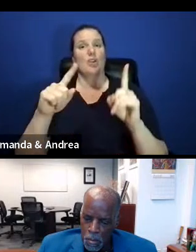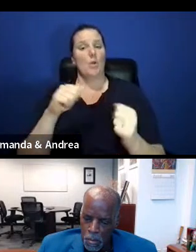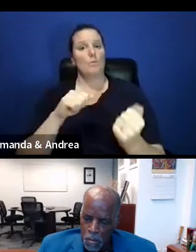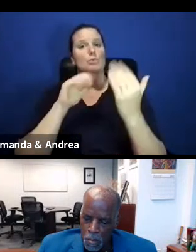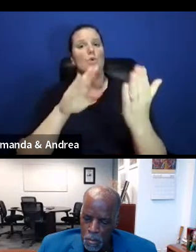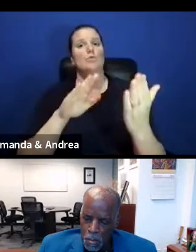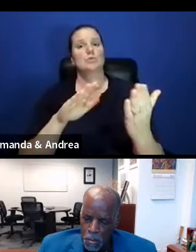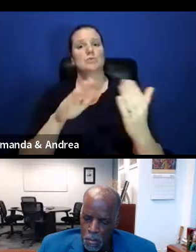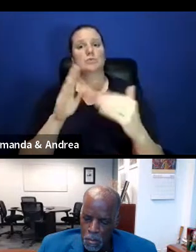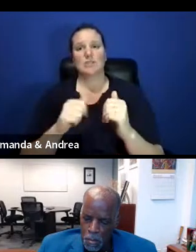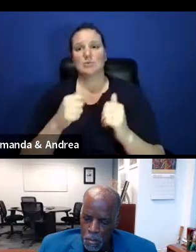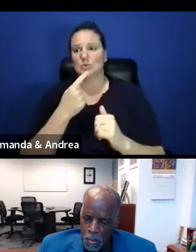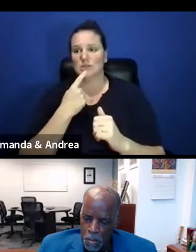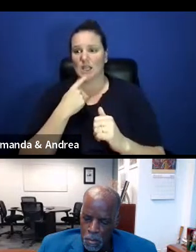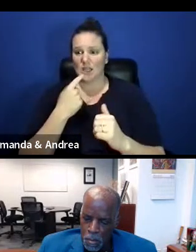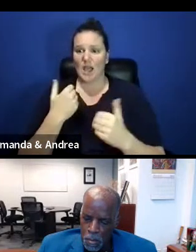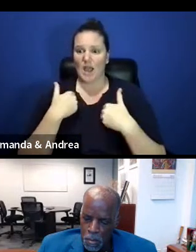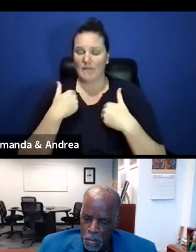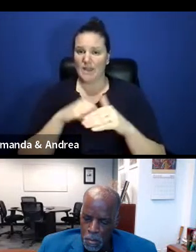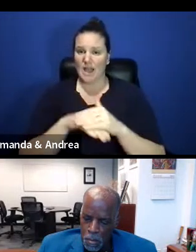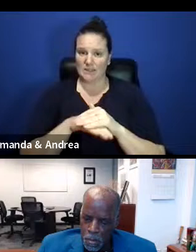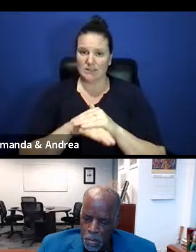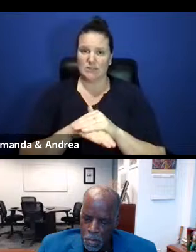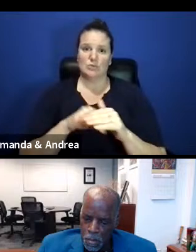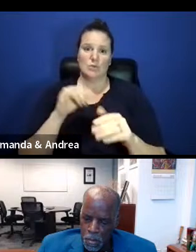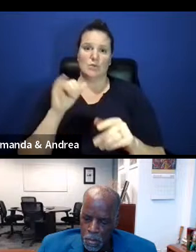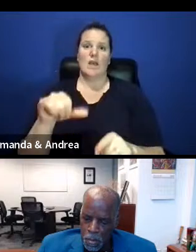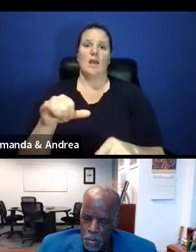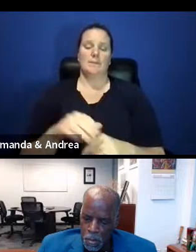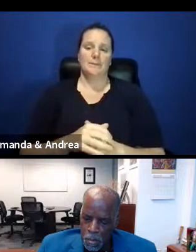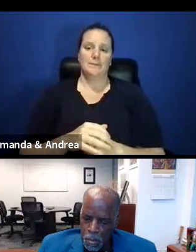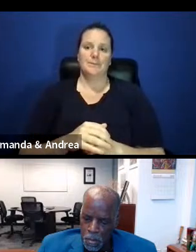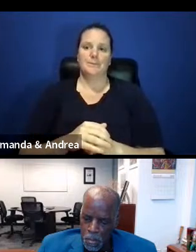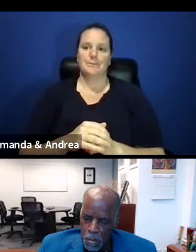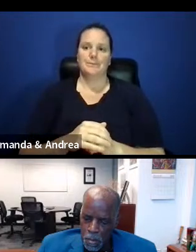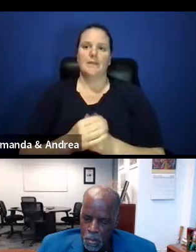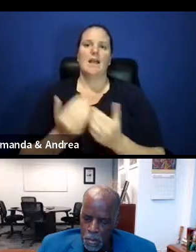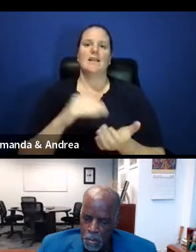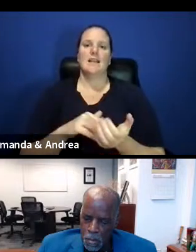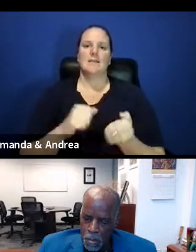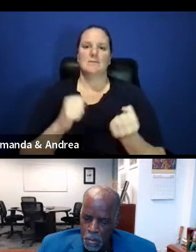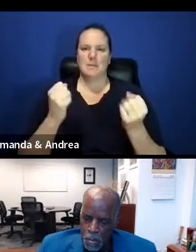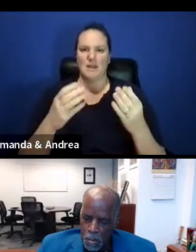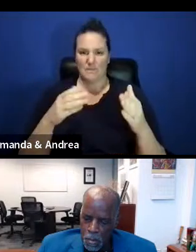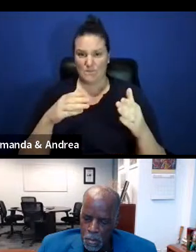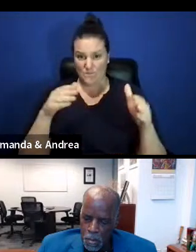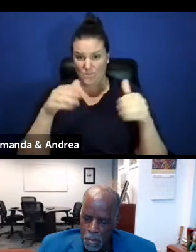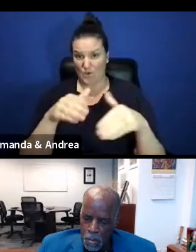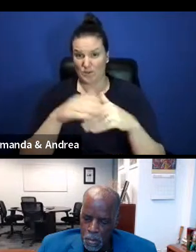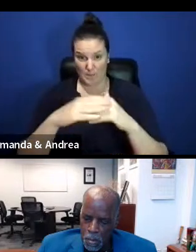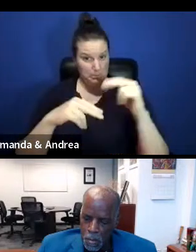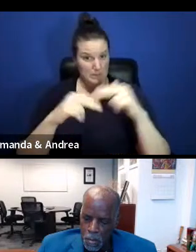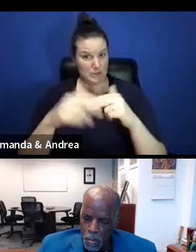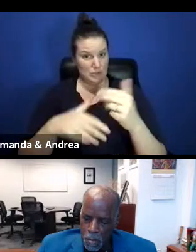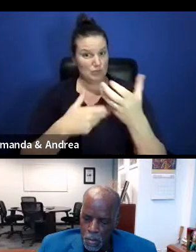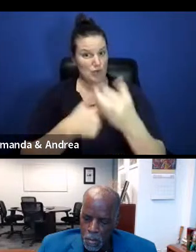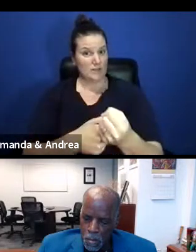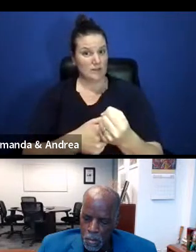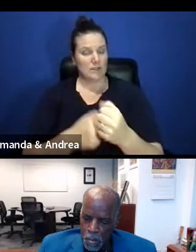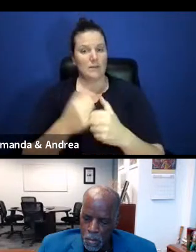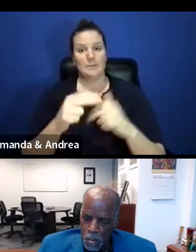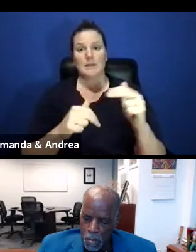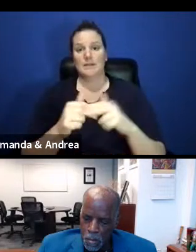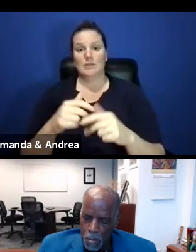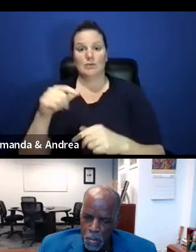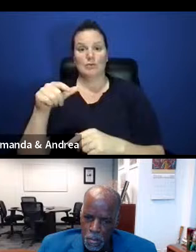to have said access to that. And again, a lot of that focuses on building trust, kind of building on what